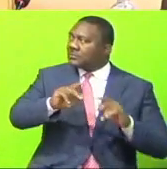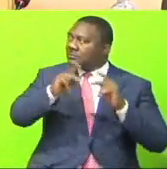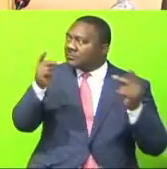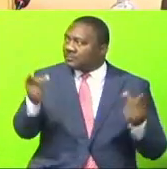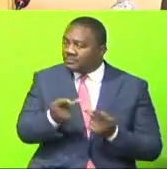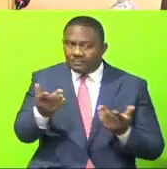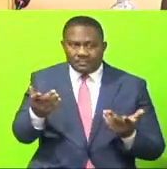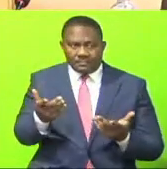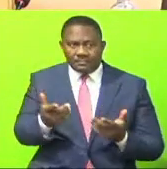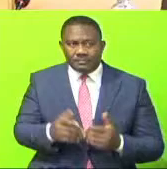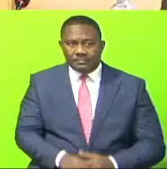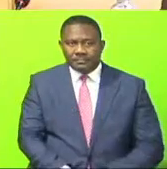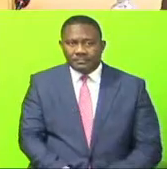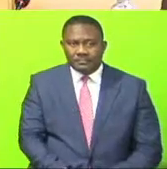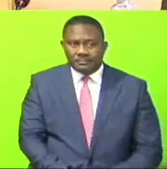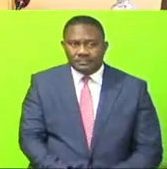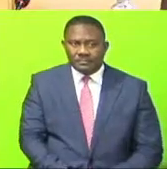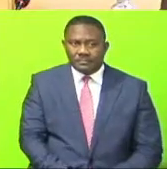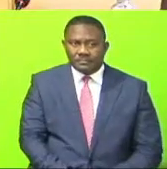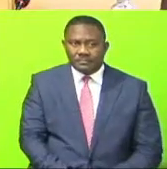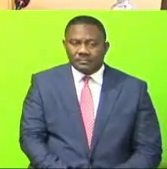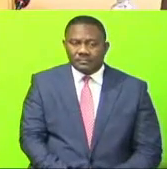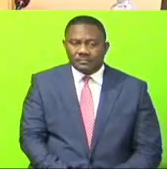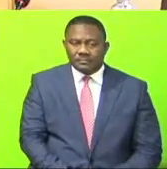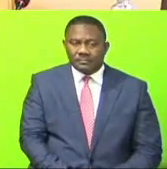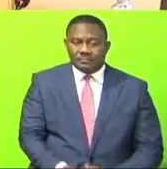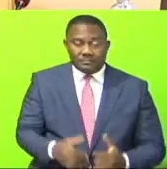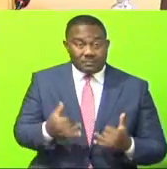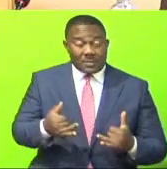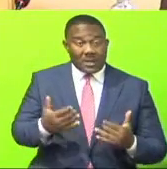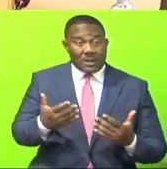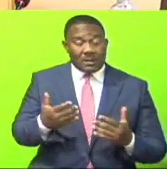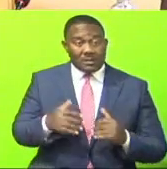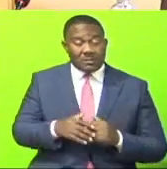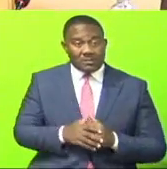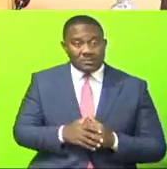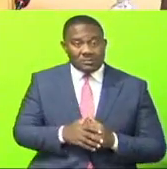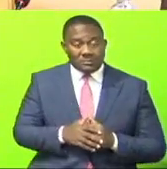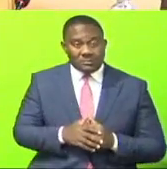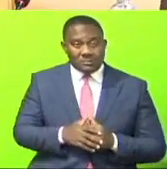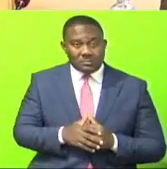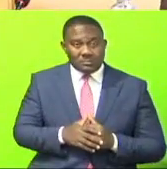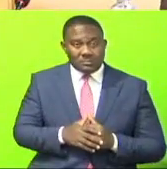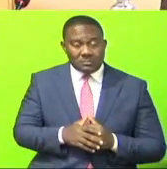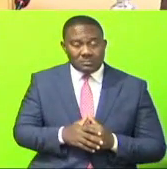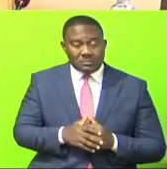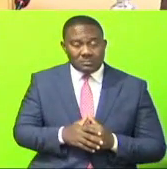your political party ticket now contesting on the tickets